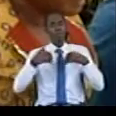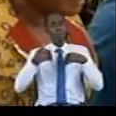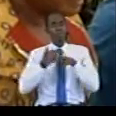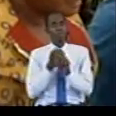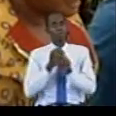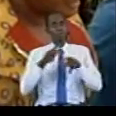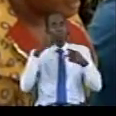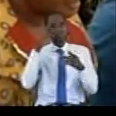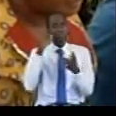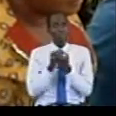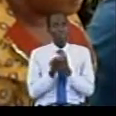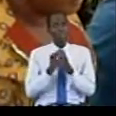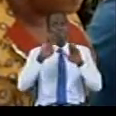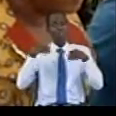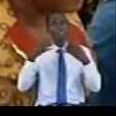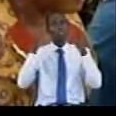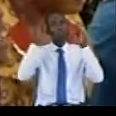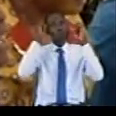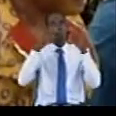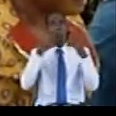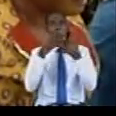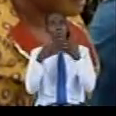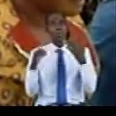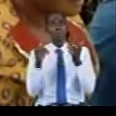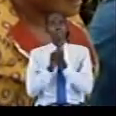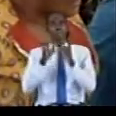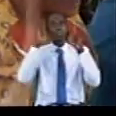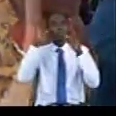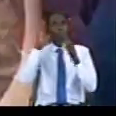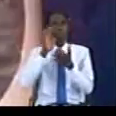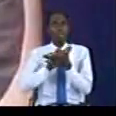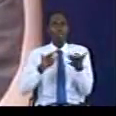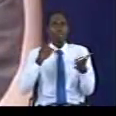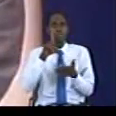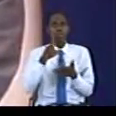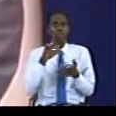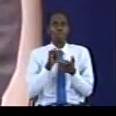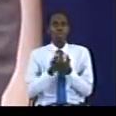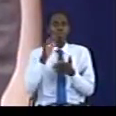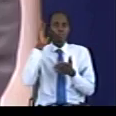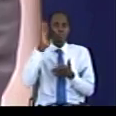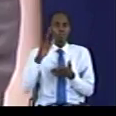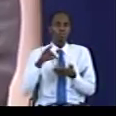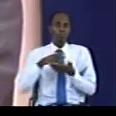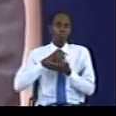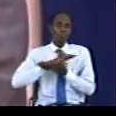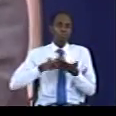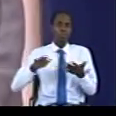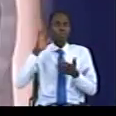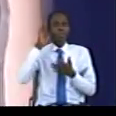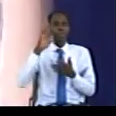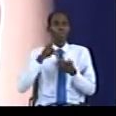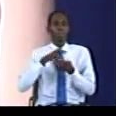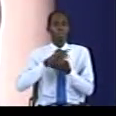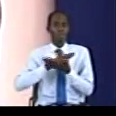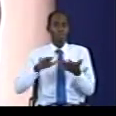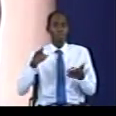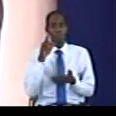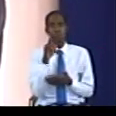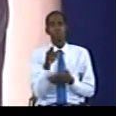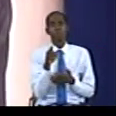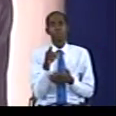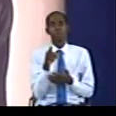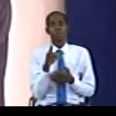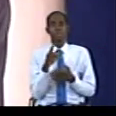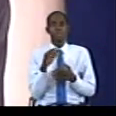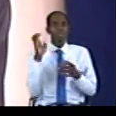He shed his blood. So he will cleanse you. So he'll purge you. So he'll purify you. He's still praying